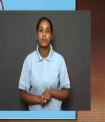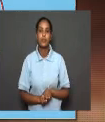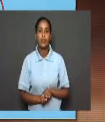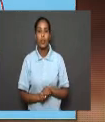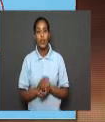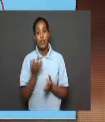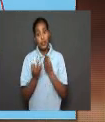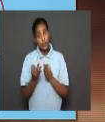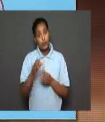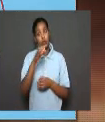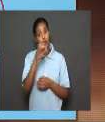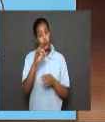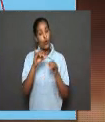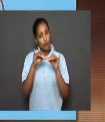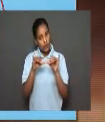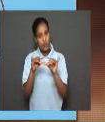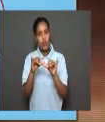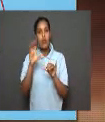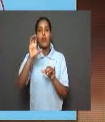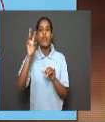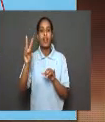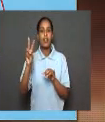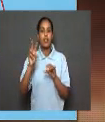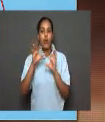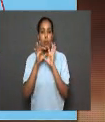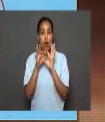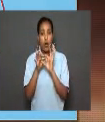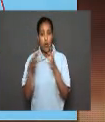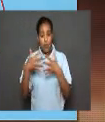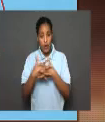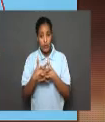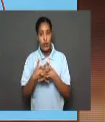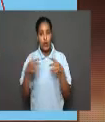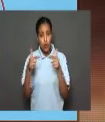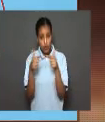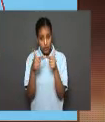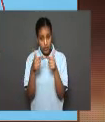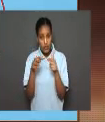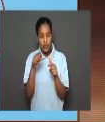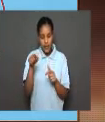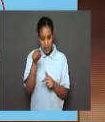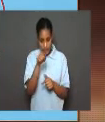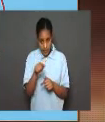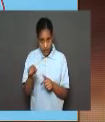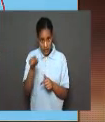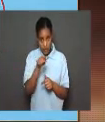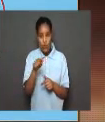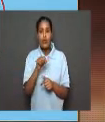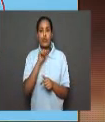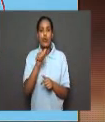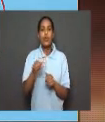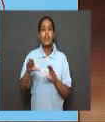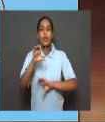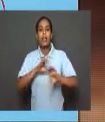If solutions containing covalent compounds are connected in a circuit, no